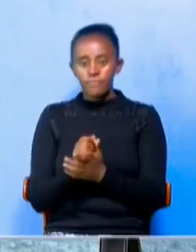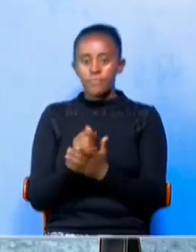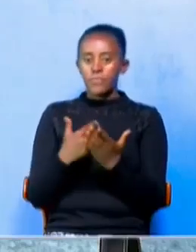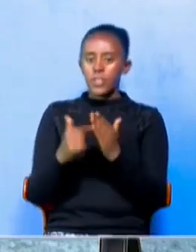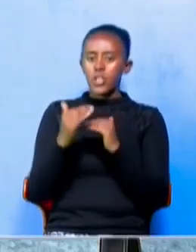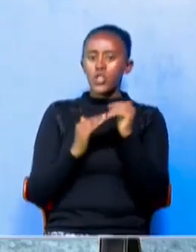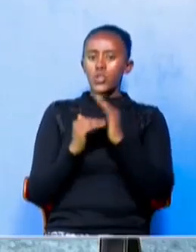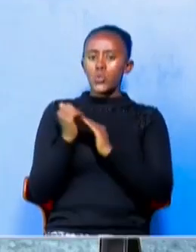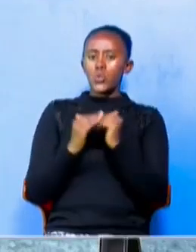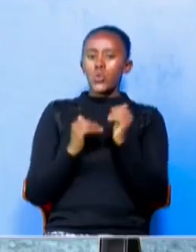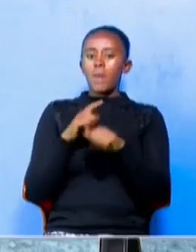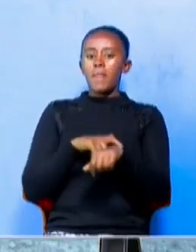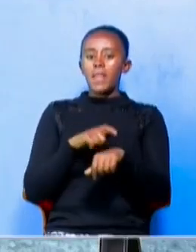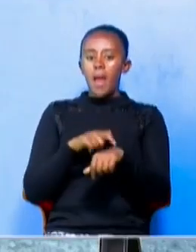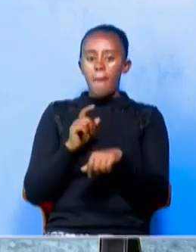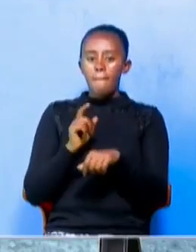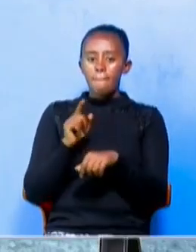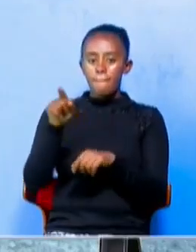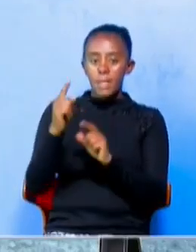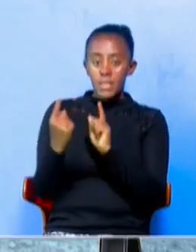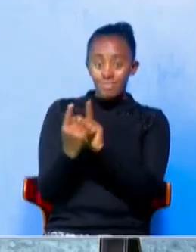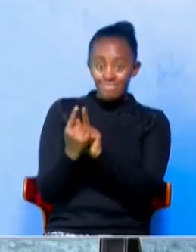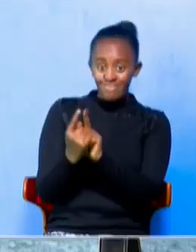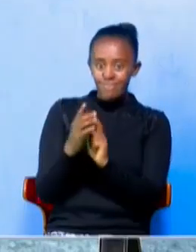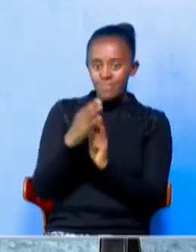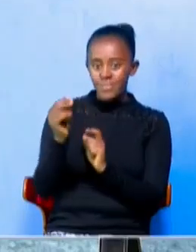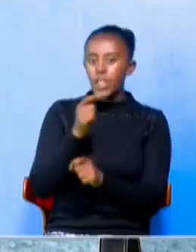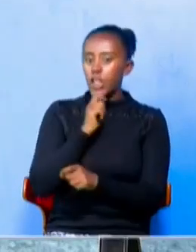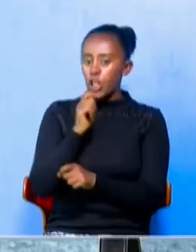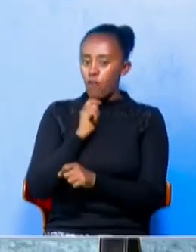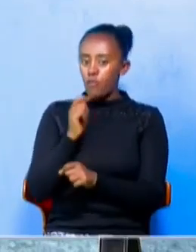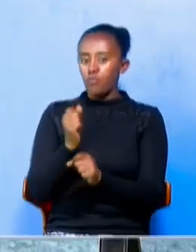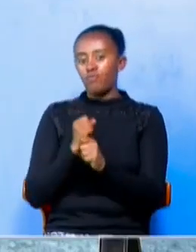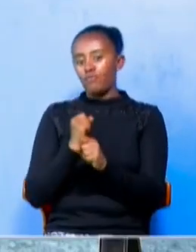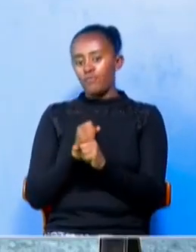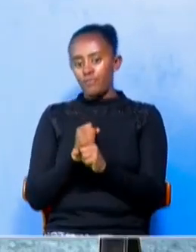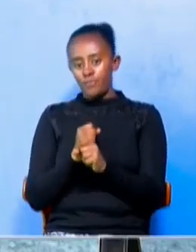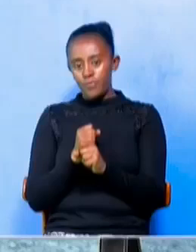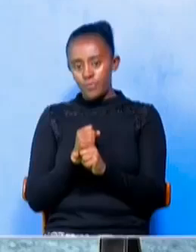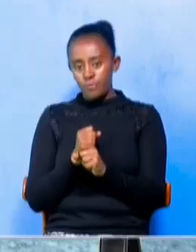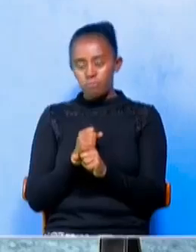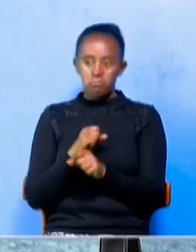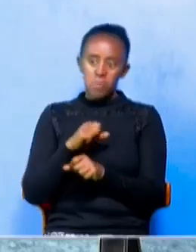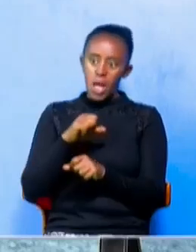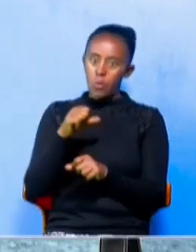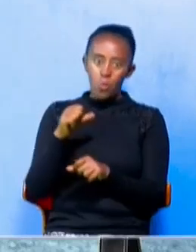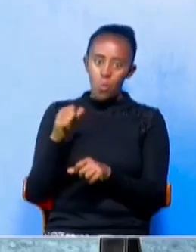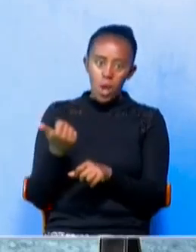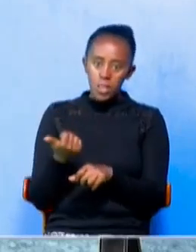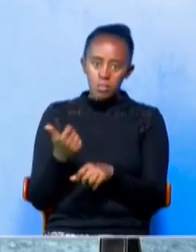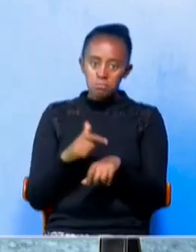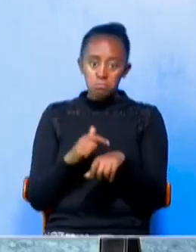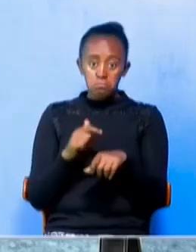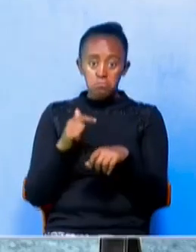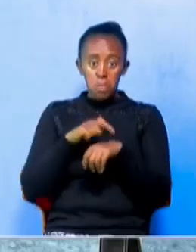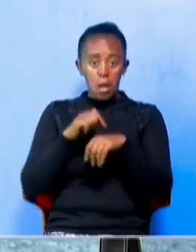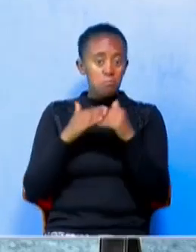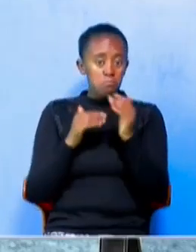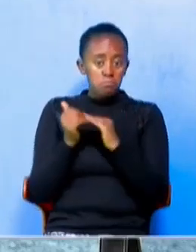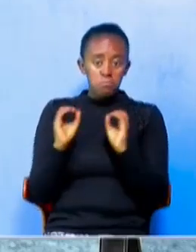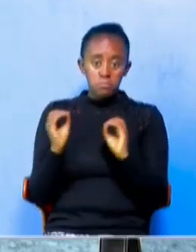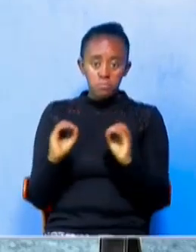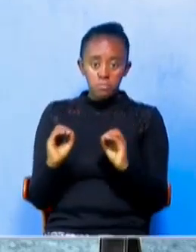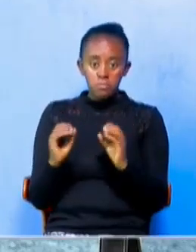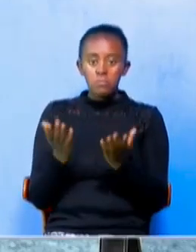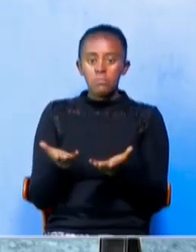suitable time to meet with him and to conduct an interview. Otherwise, if the time is not suitable to him,